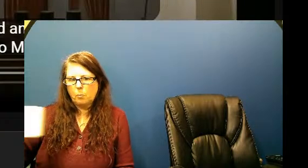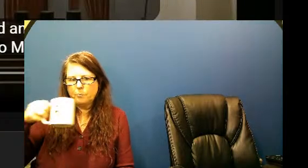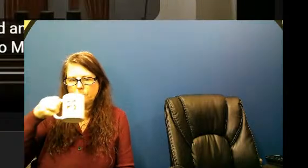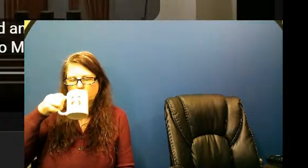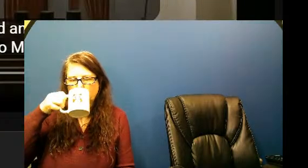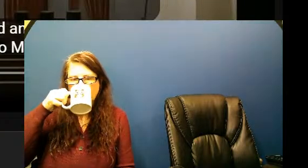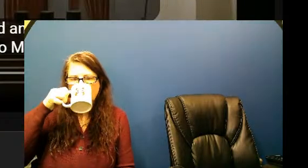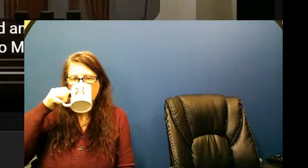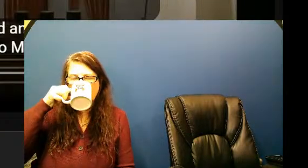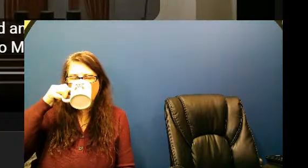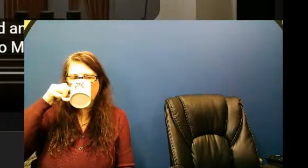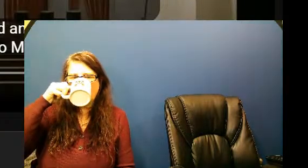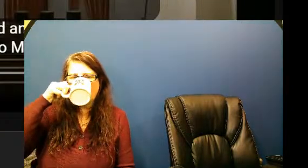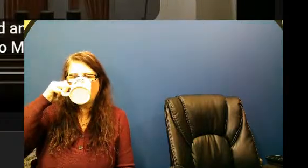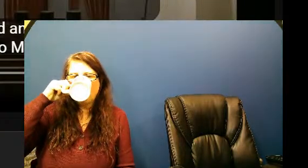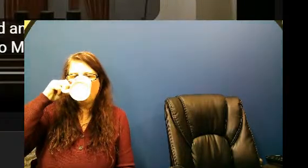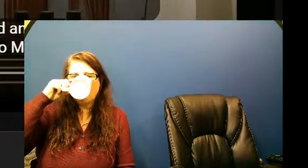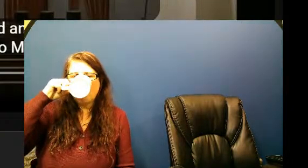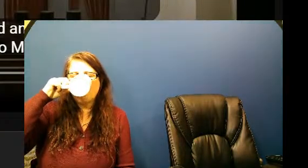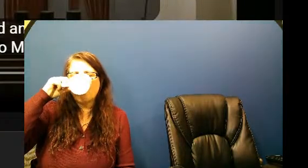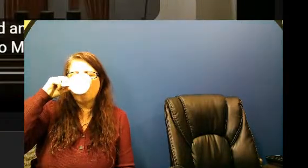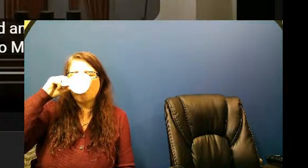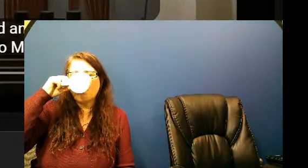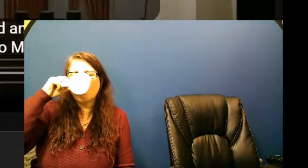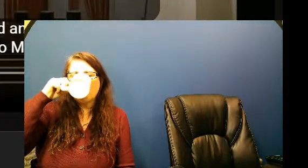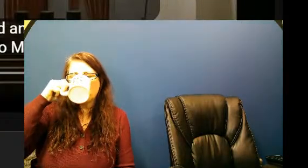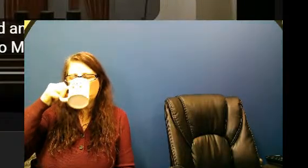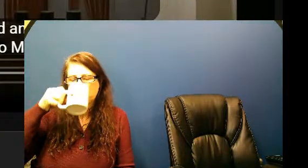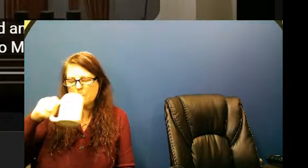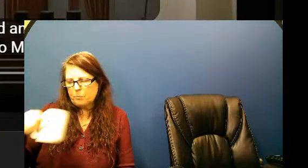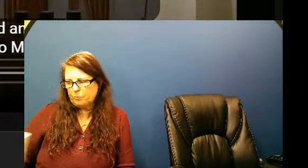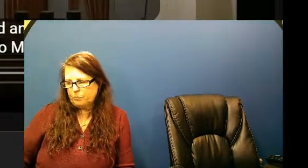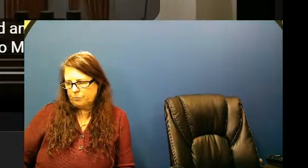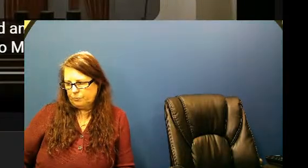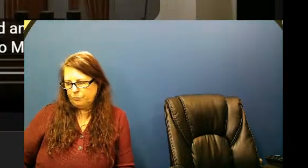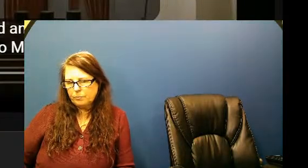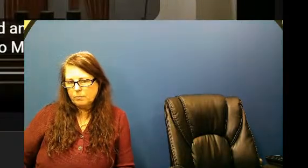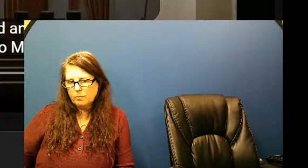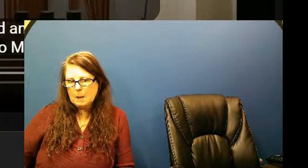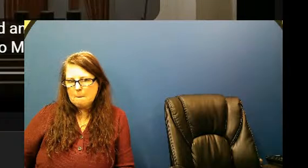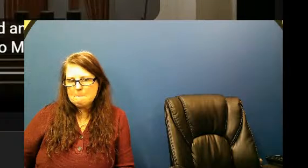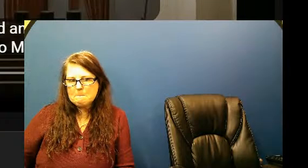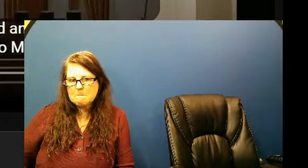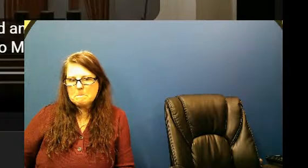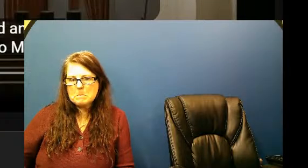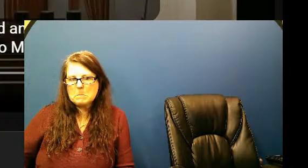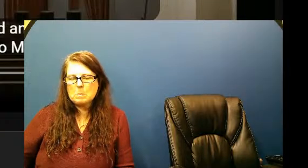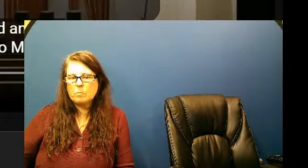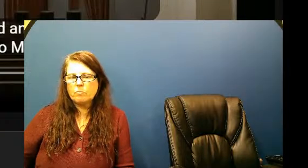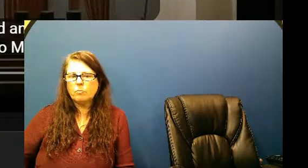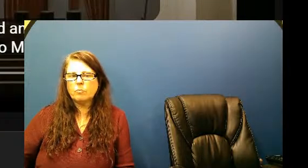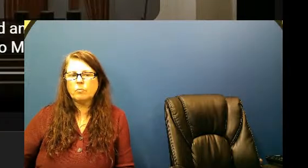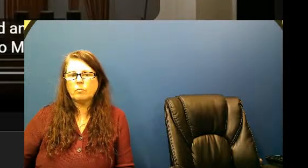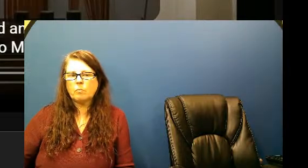They have regulated this area, and it does seem like an area that Congress might want to pay attention to, given the